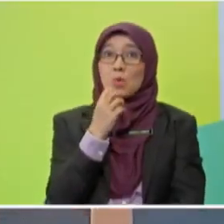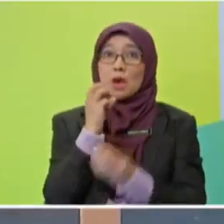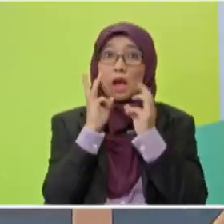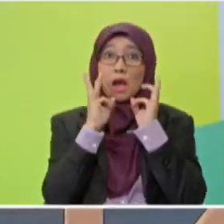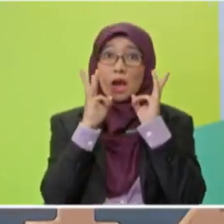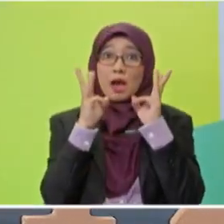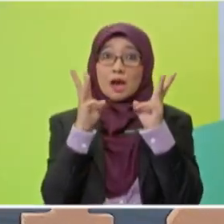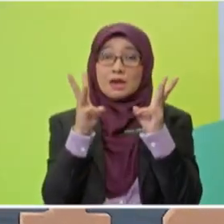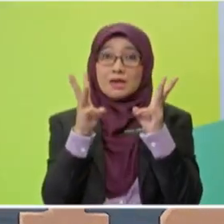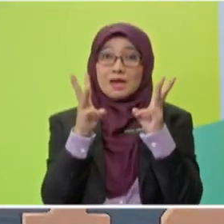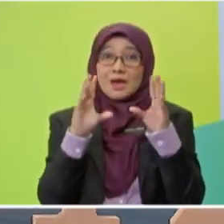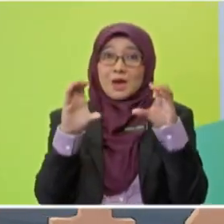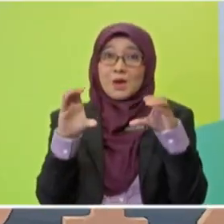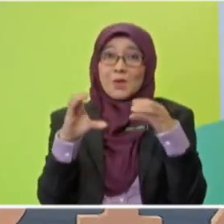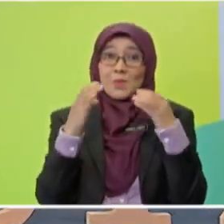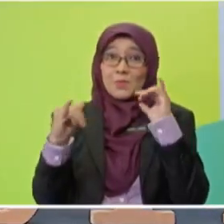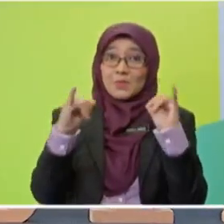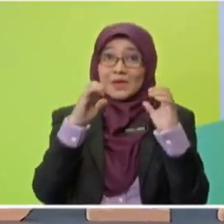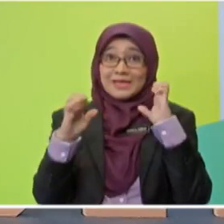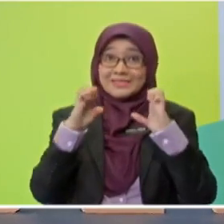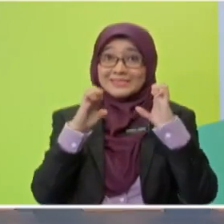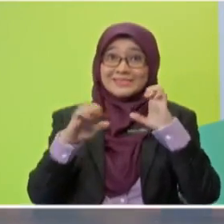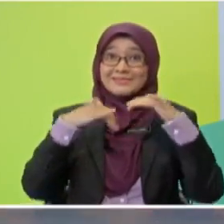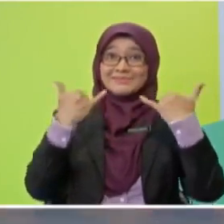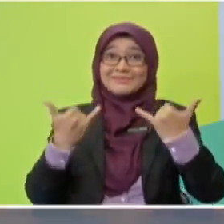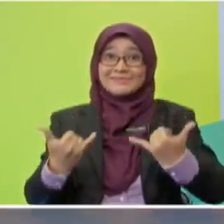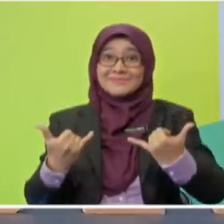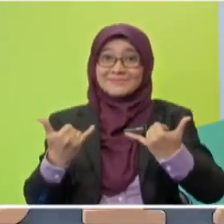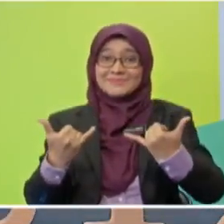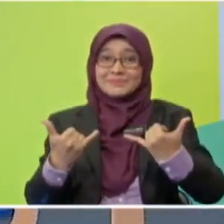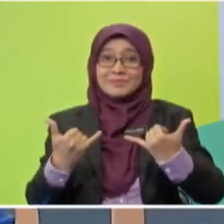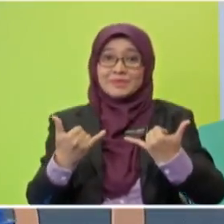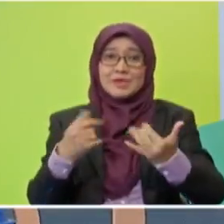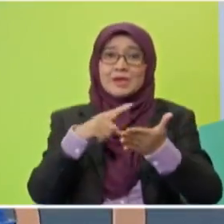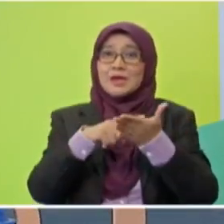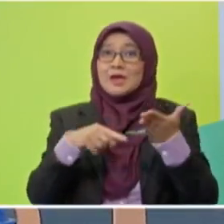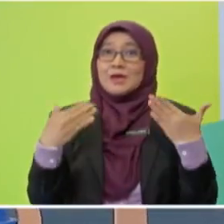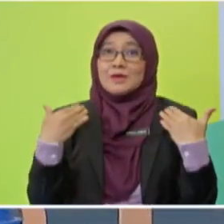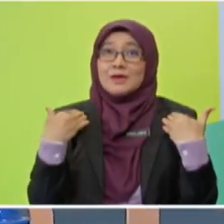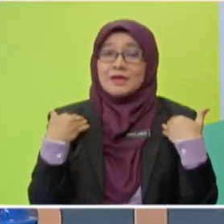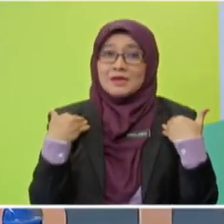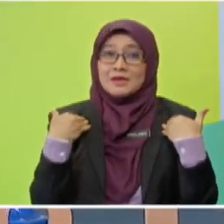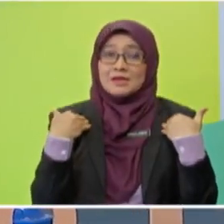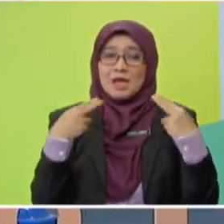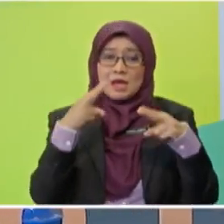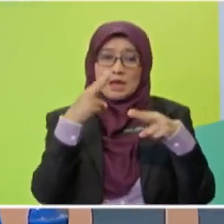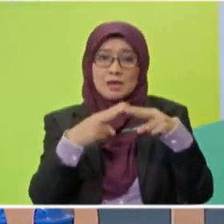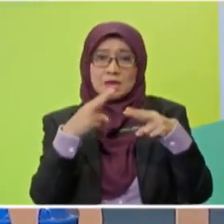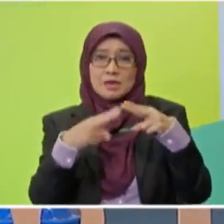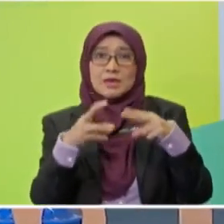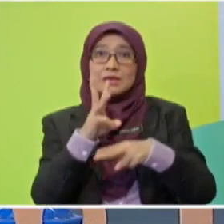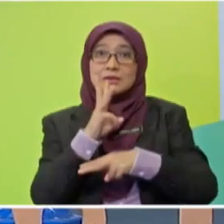Ooh, we're going to do a science experiment today. What do we have? Salt solution